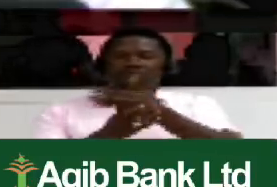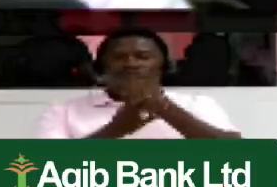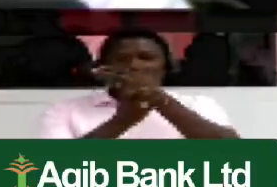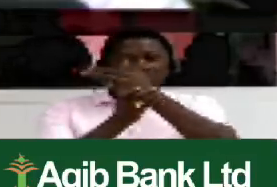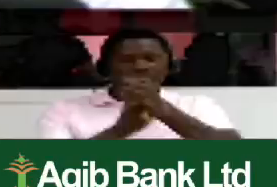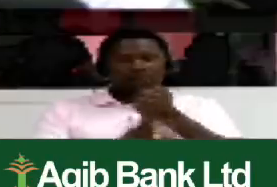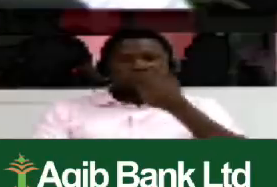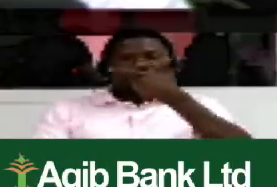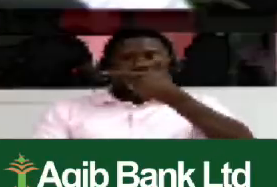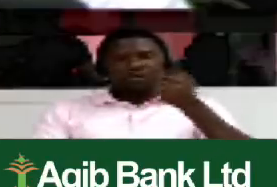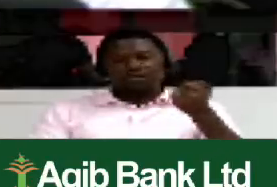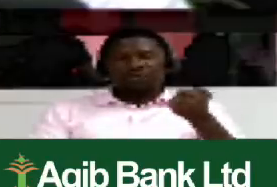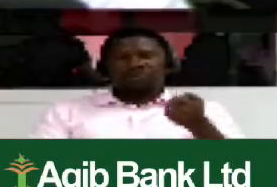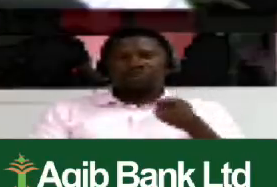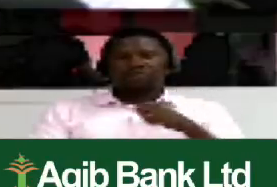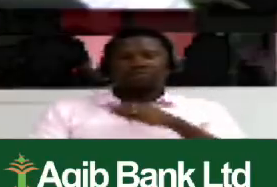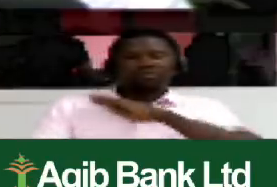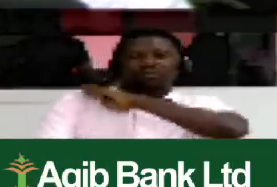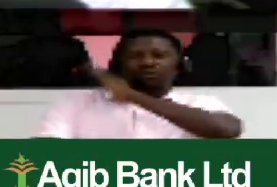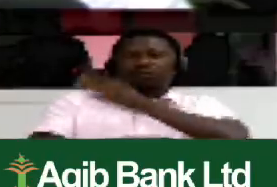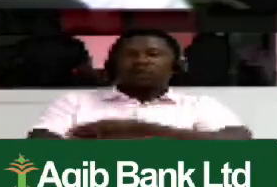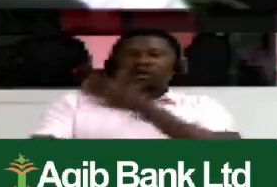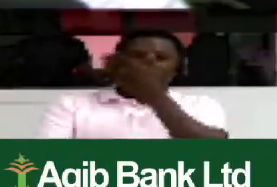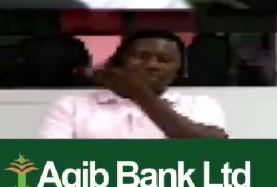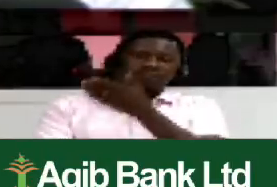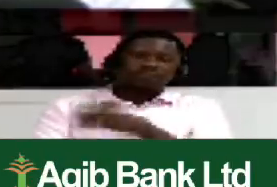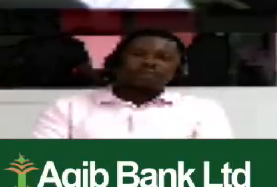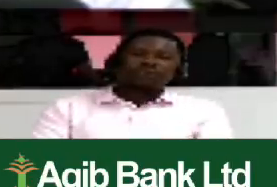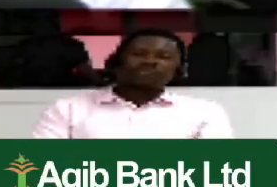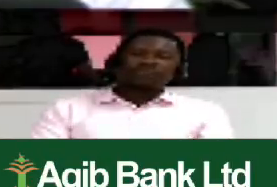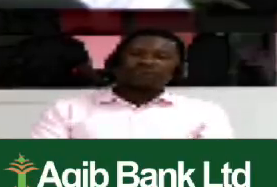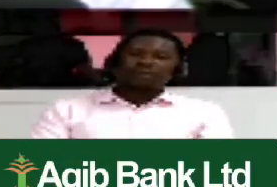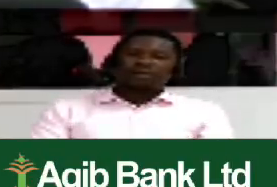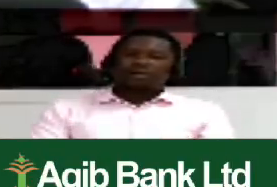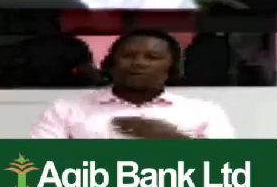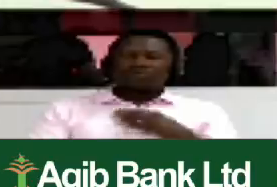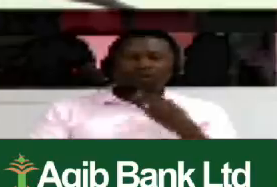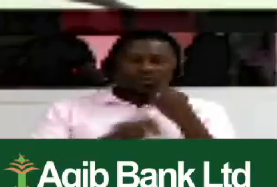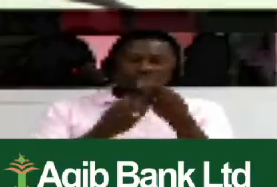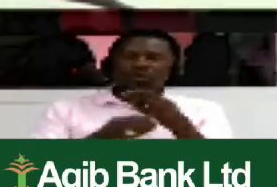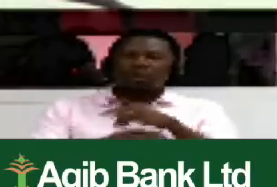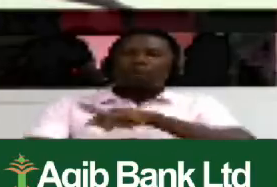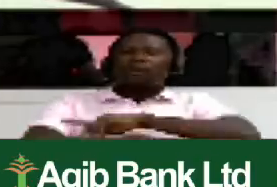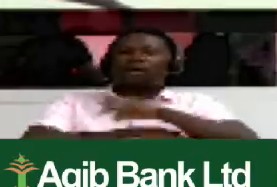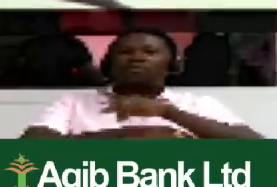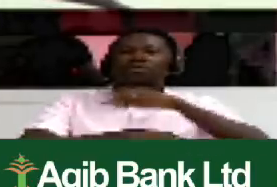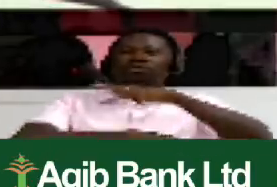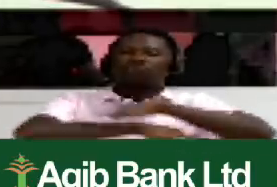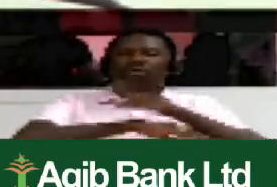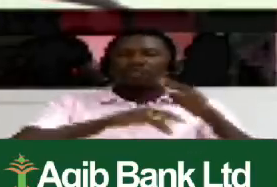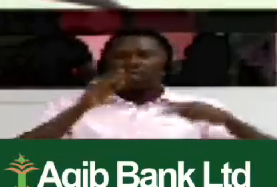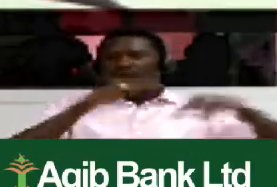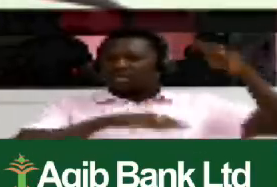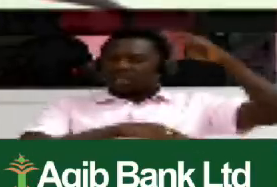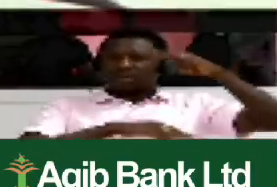And very briefly, your educational background, where you went to primary, secondary, and higher education.